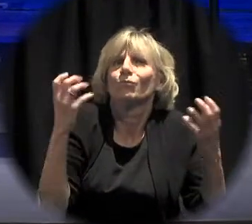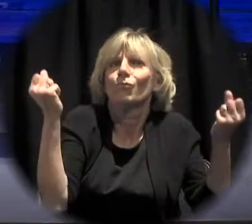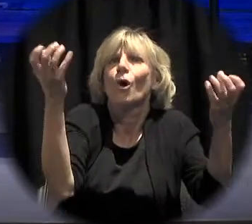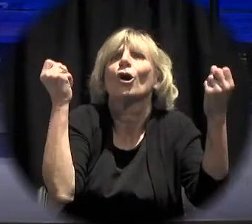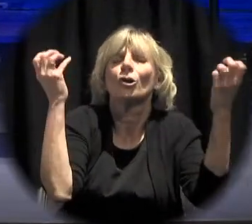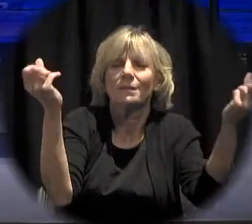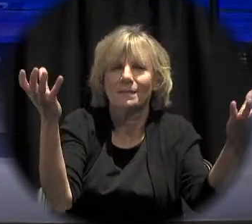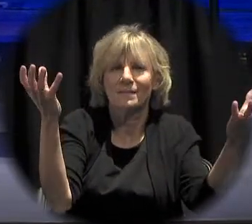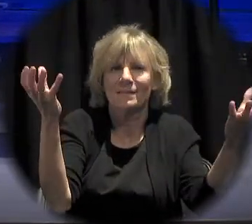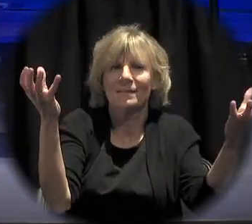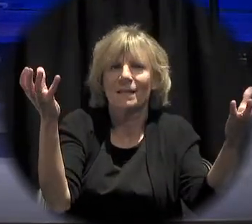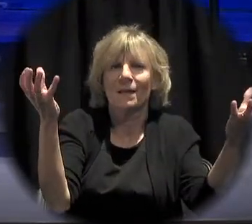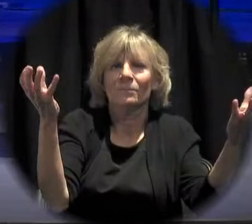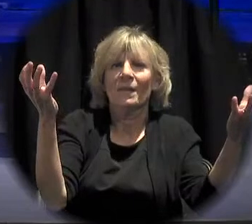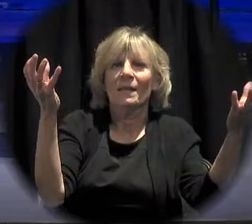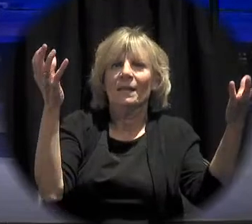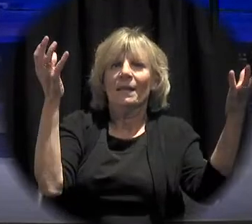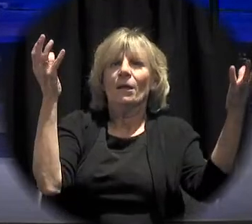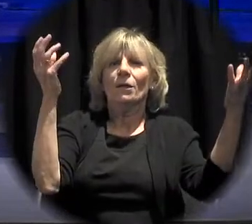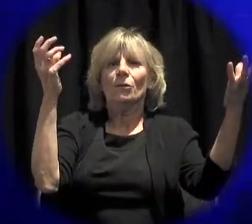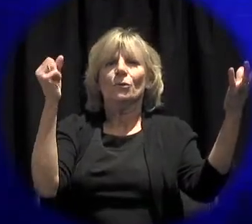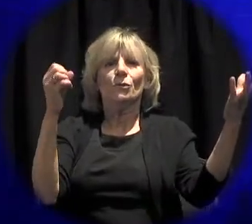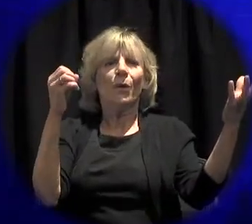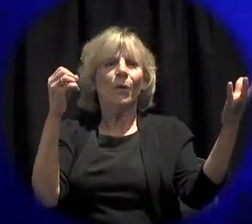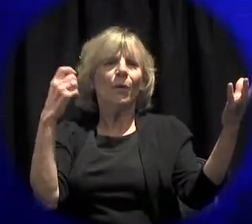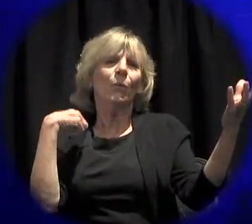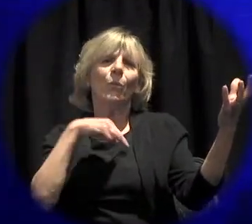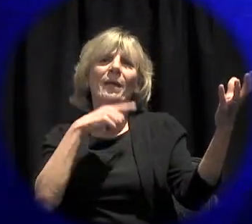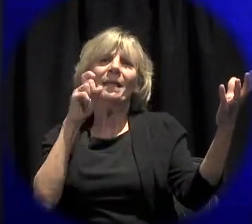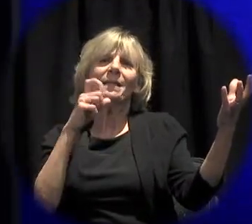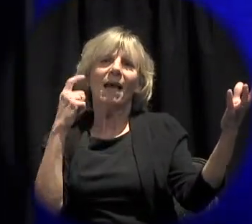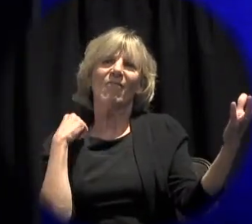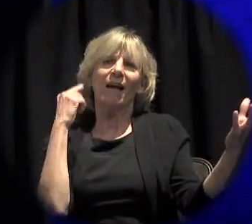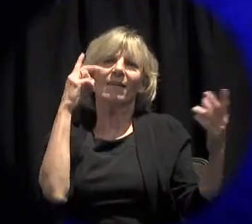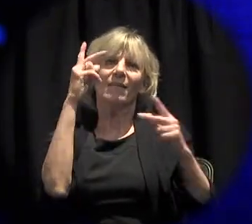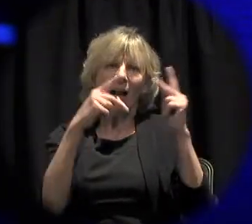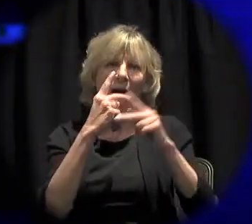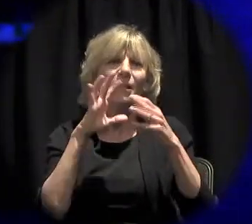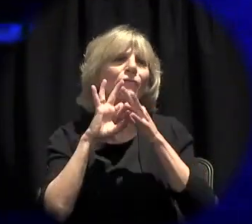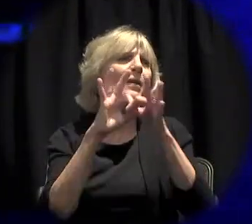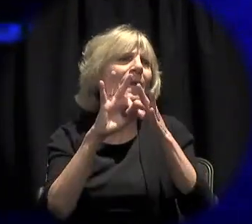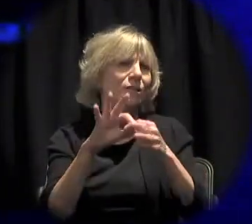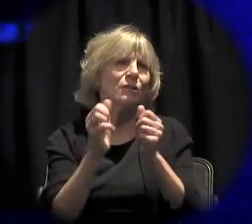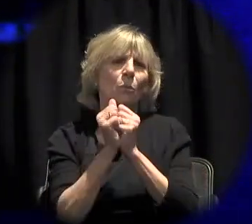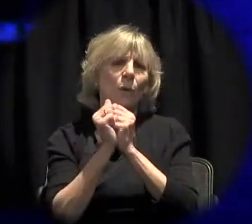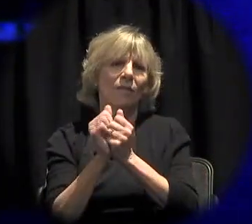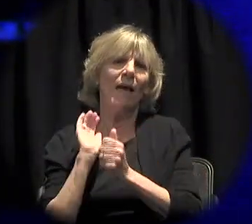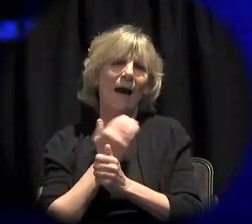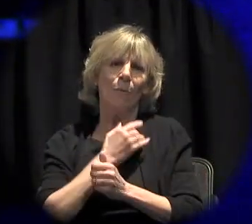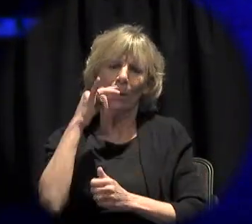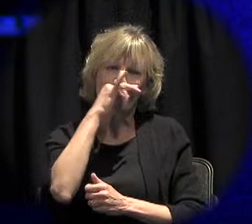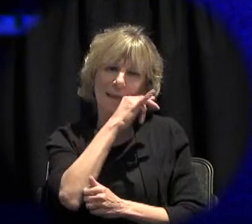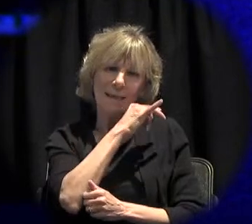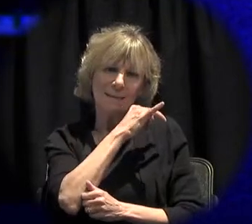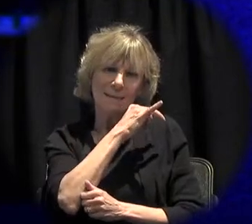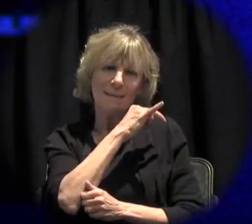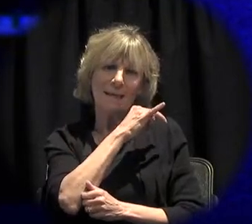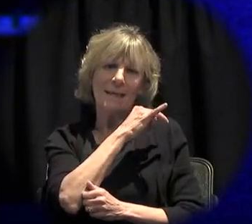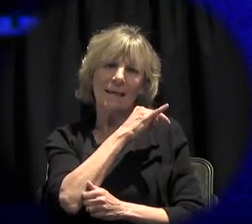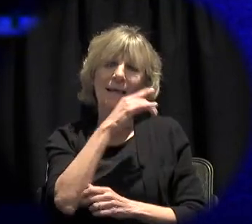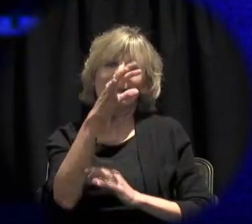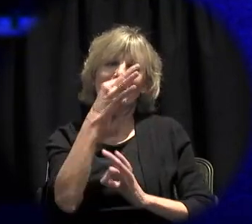rather perfunctory? Or worse yet, has the wear and tear of parenting created the normal being just kind of a stern